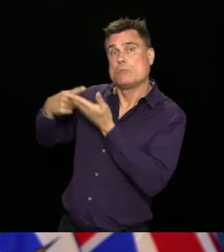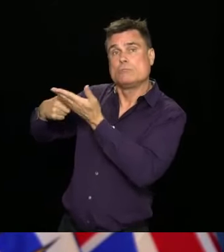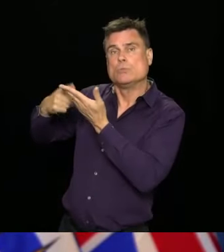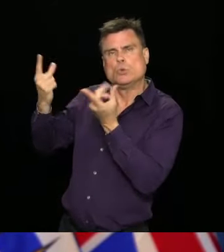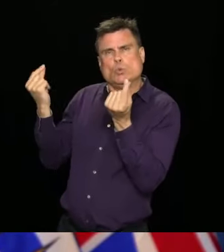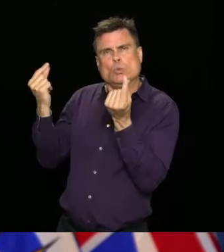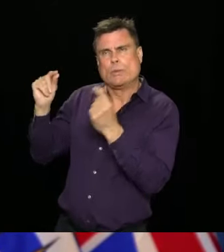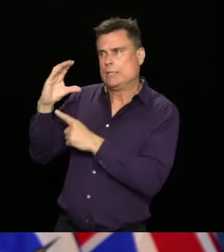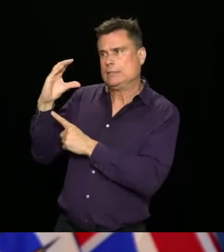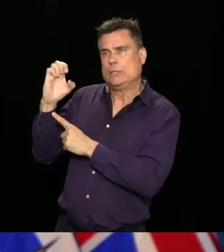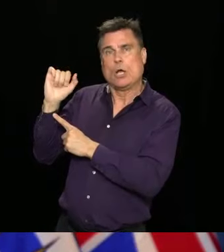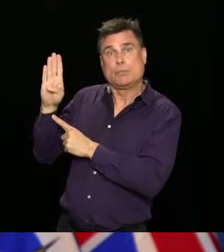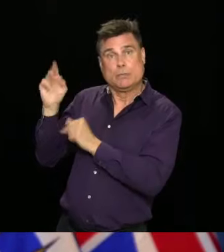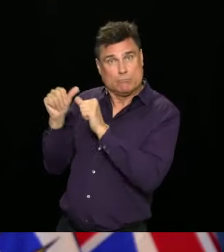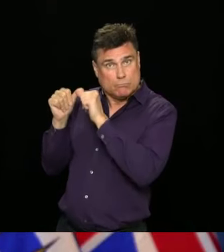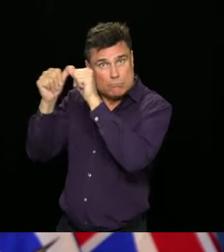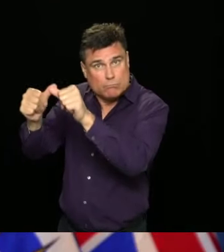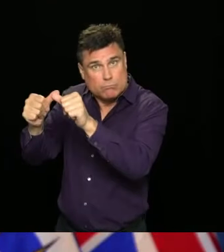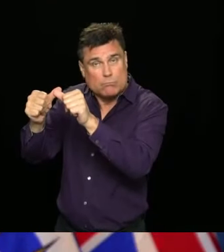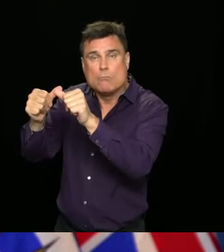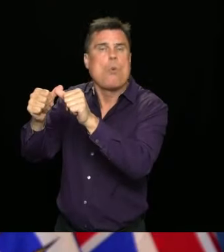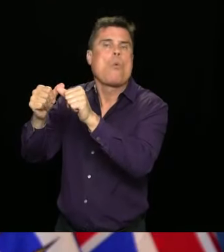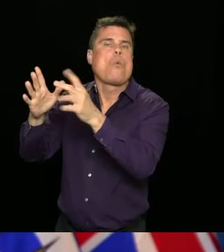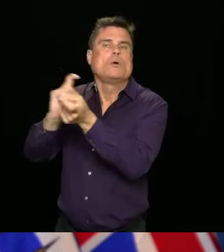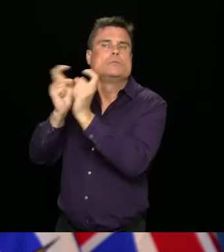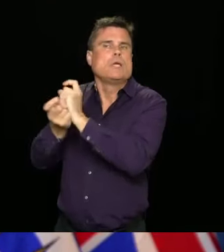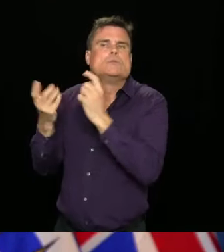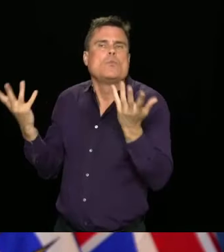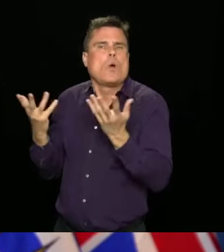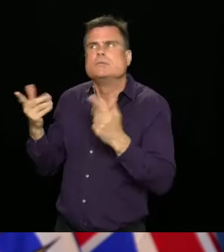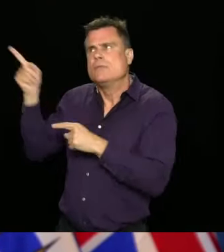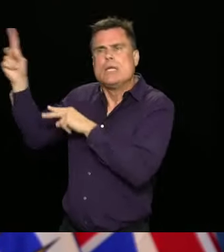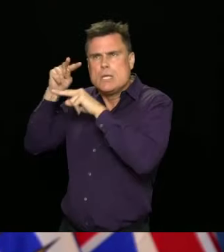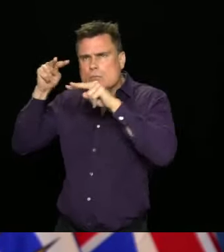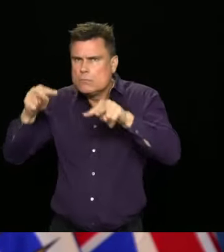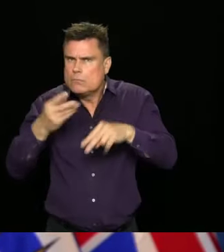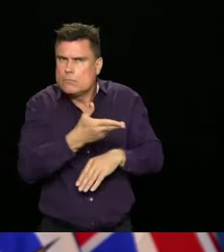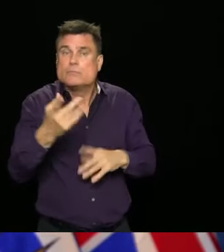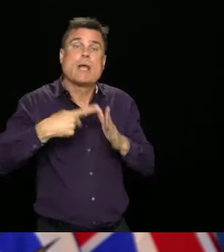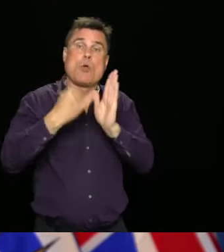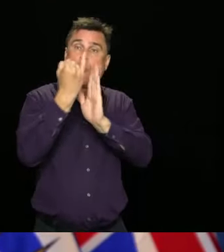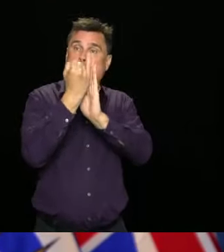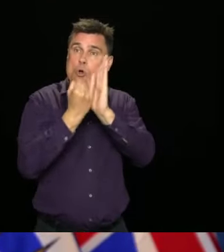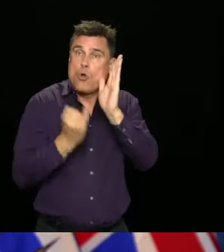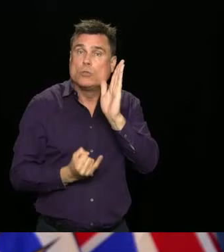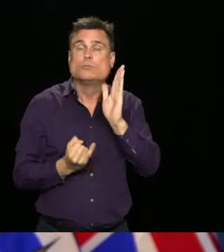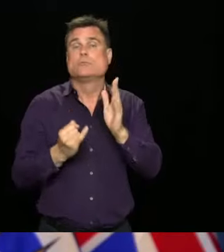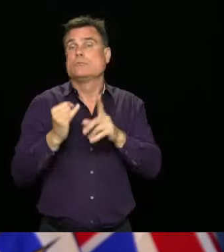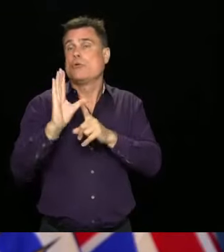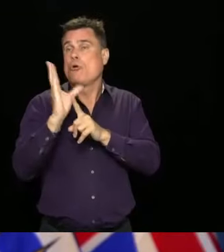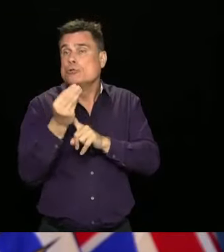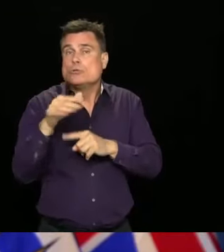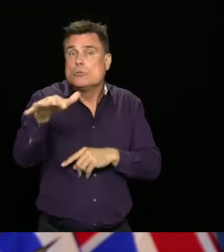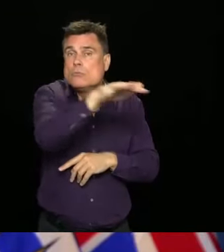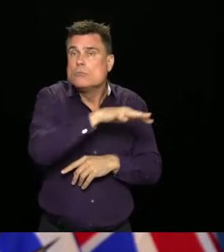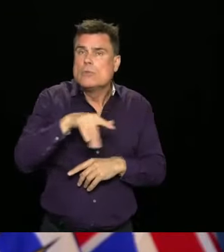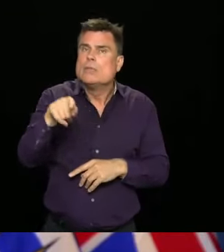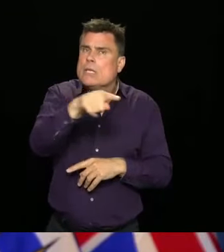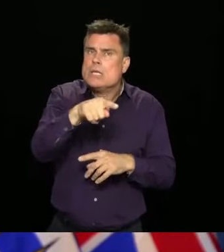there. I also know in a number of those sectors, I've heard some of those discussions going on in the arts and culture community, for example, of doing